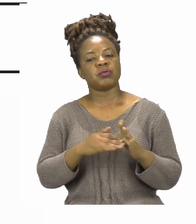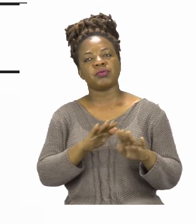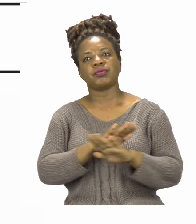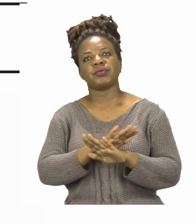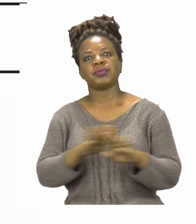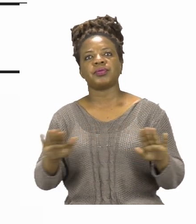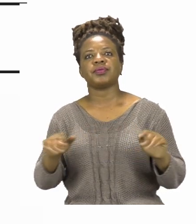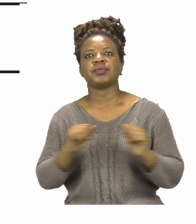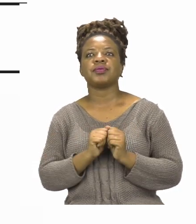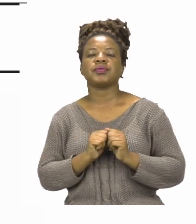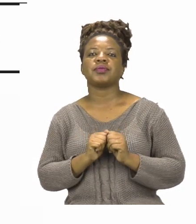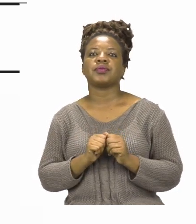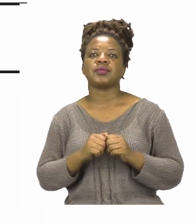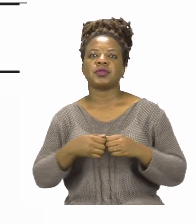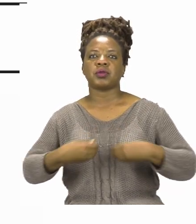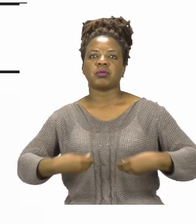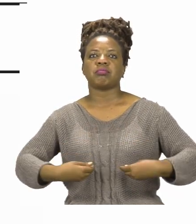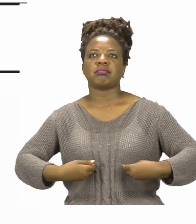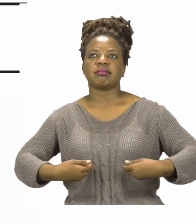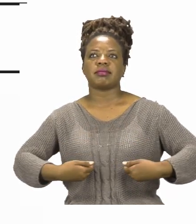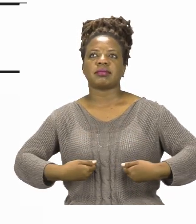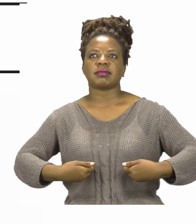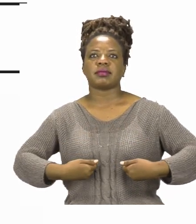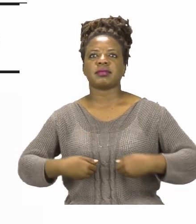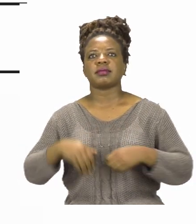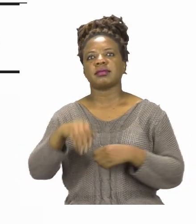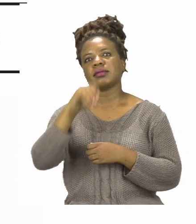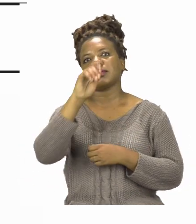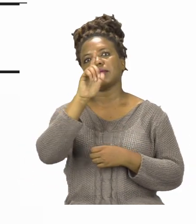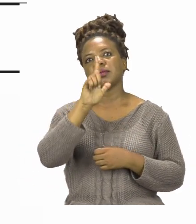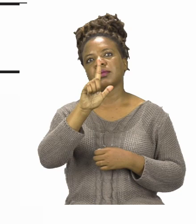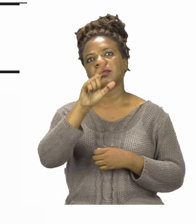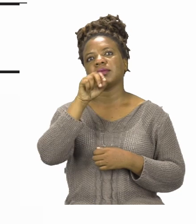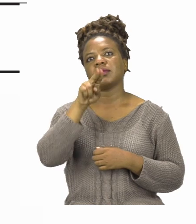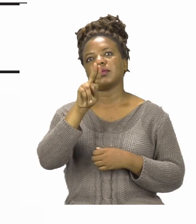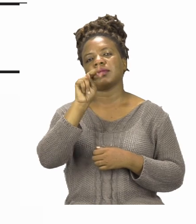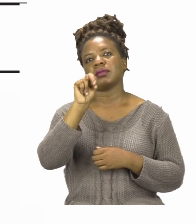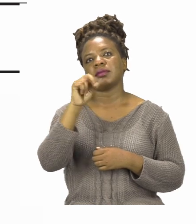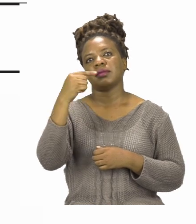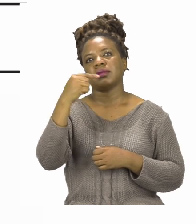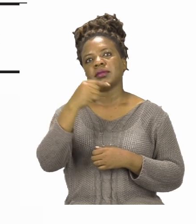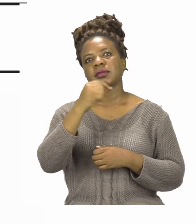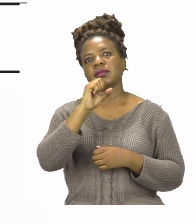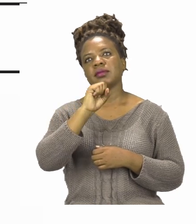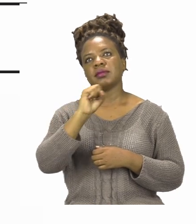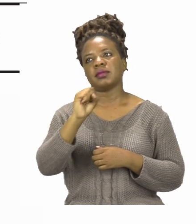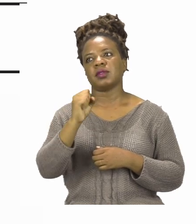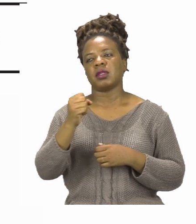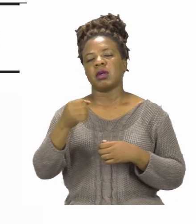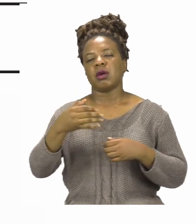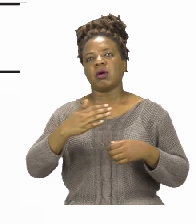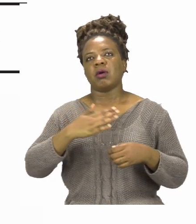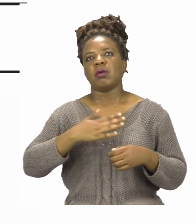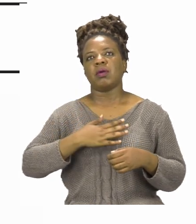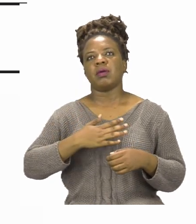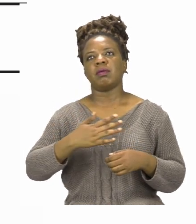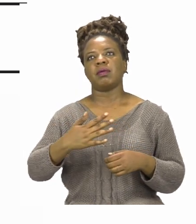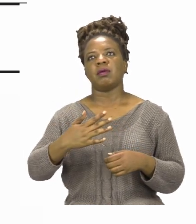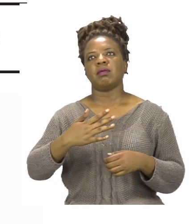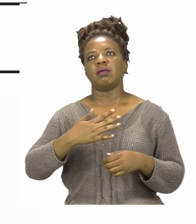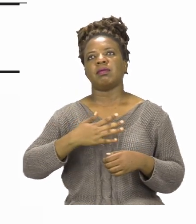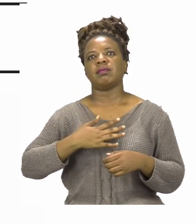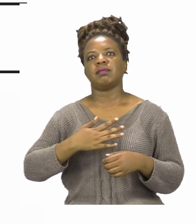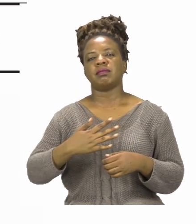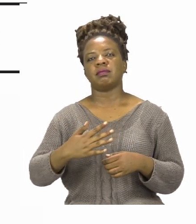we have lungs. We use our lungs to breathe in and out. So every breath